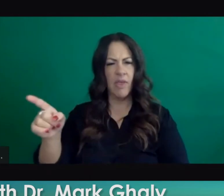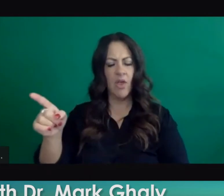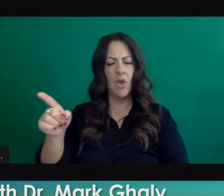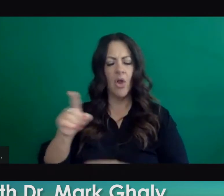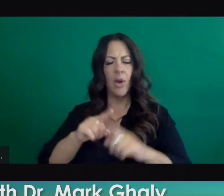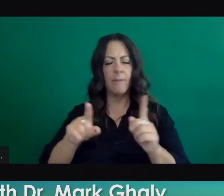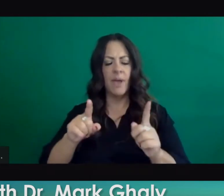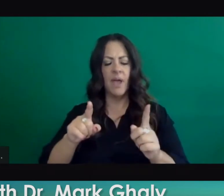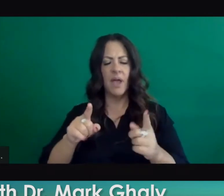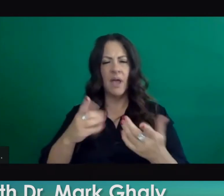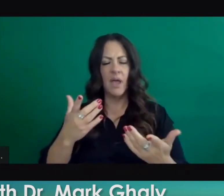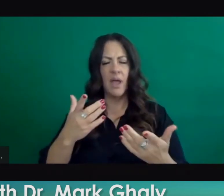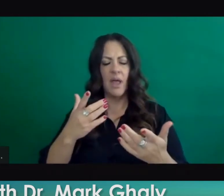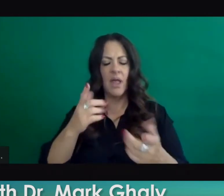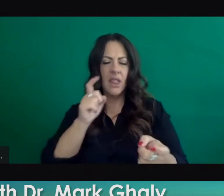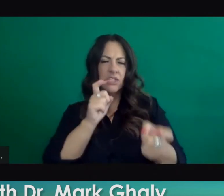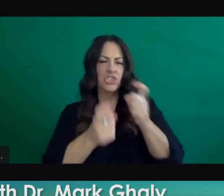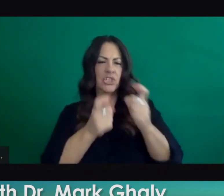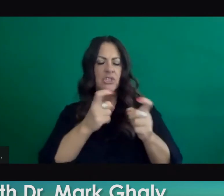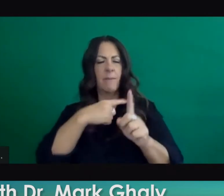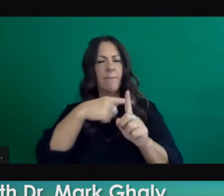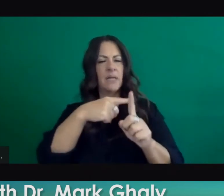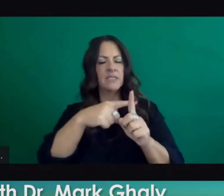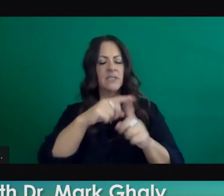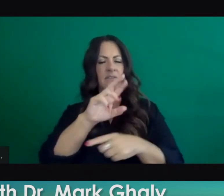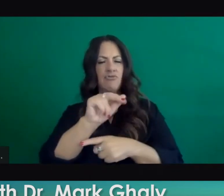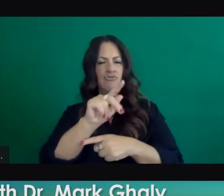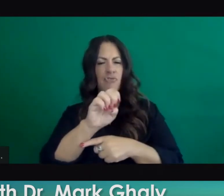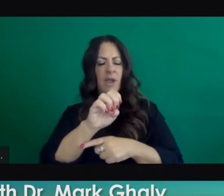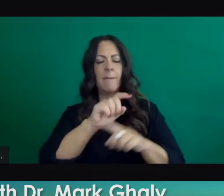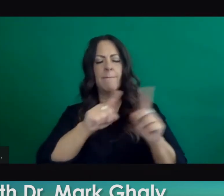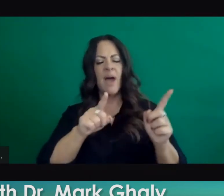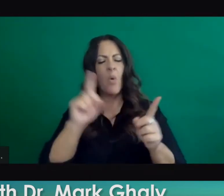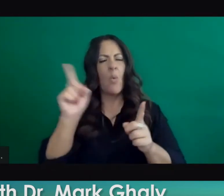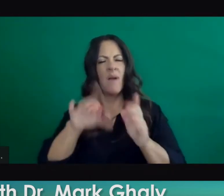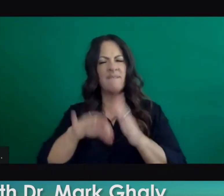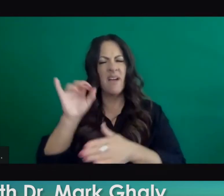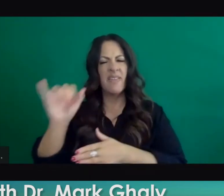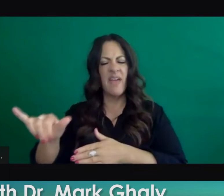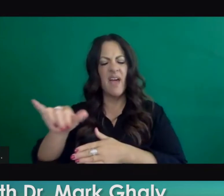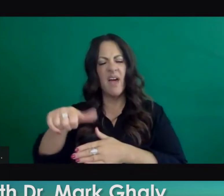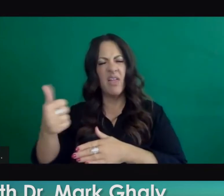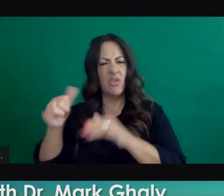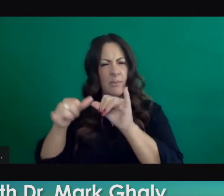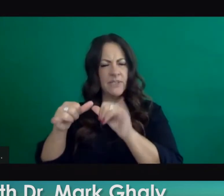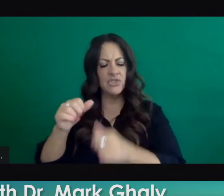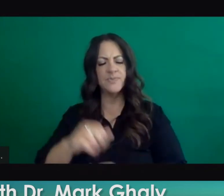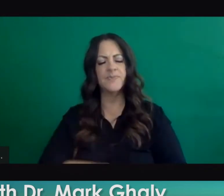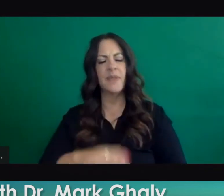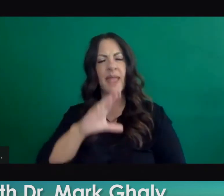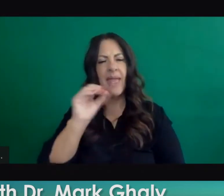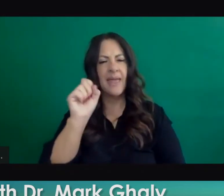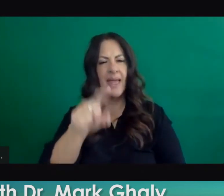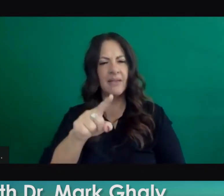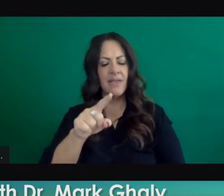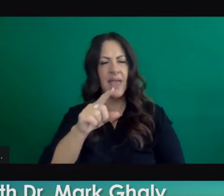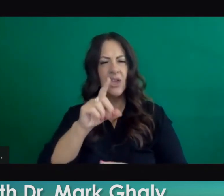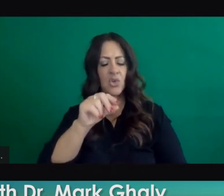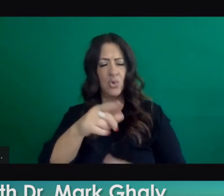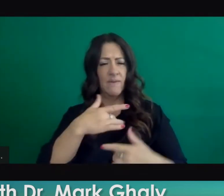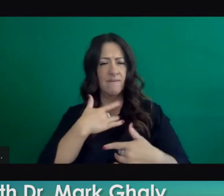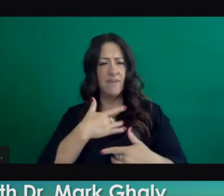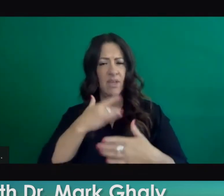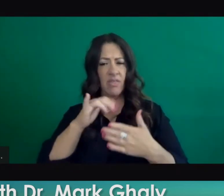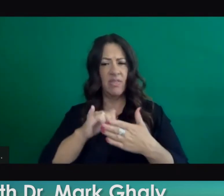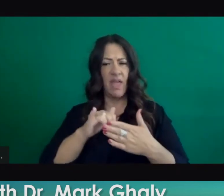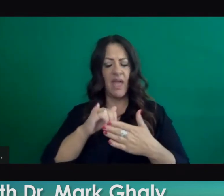adjusted positivity rates. So where can I find that? And also, second question, do you have any concerns about how the actions of the president and people within